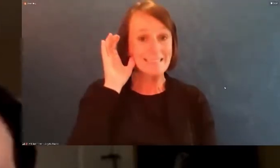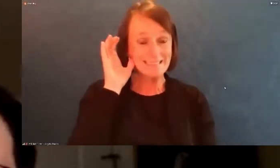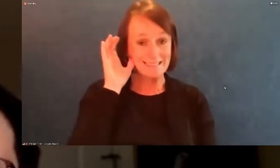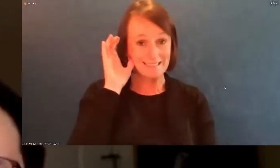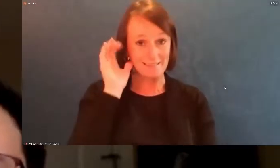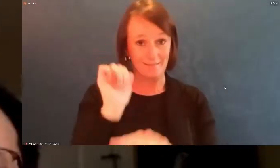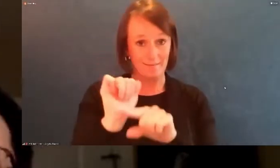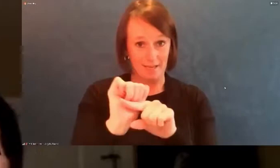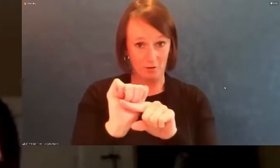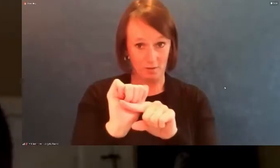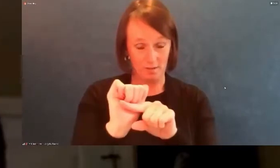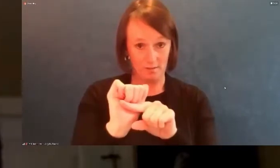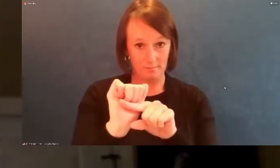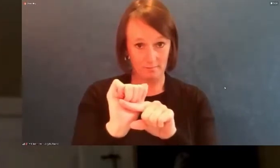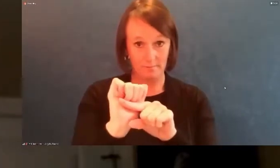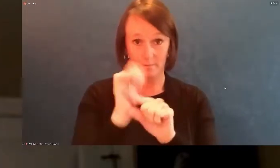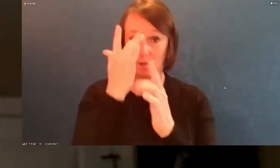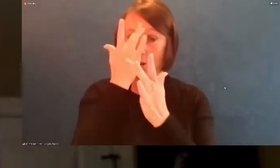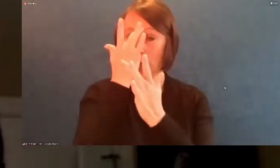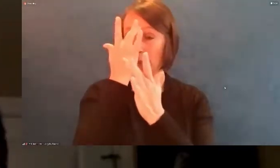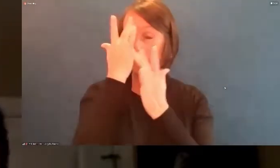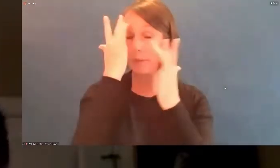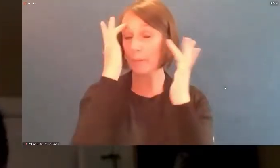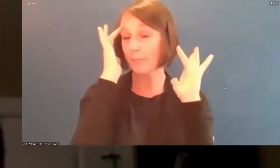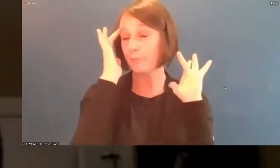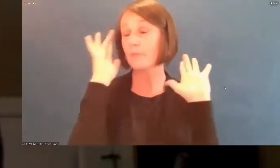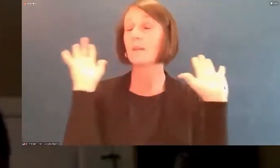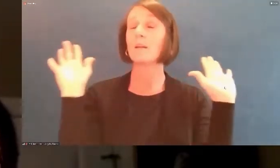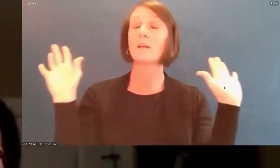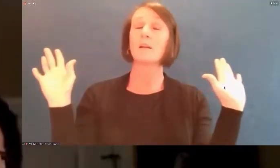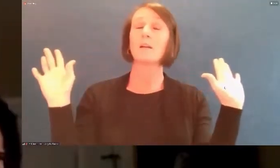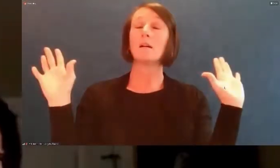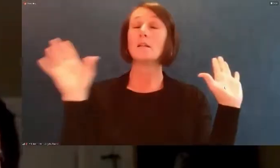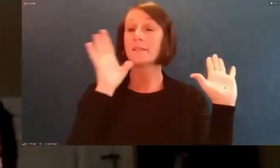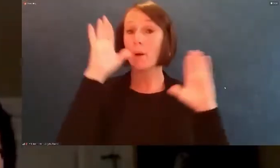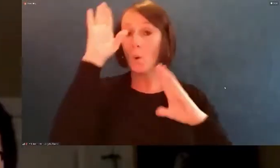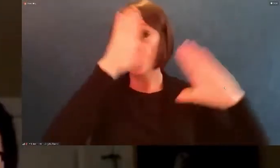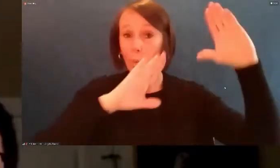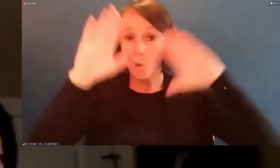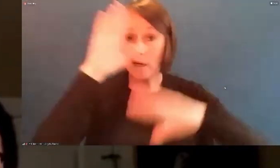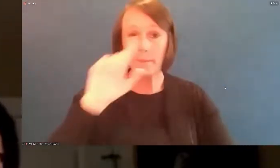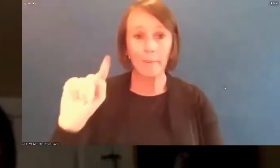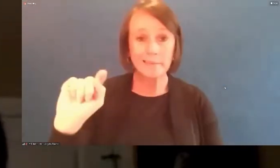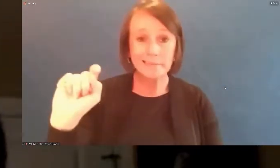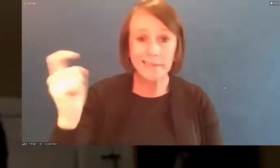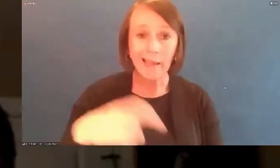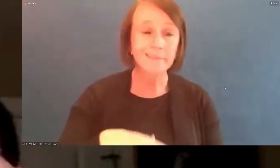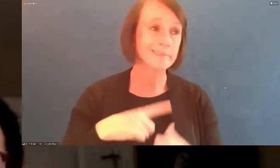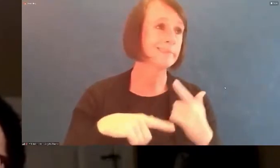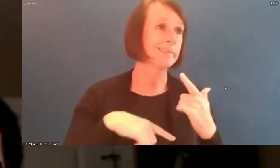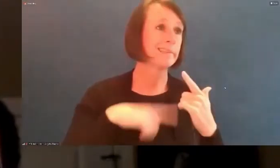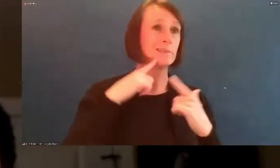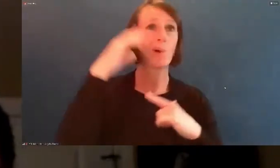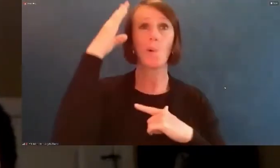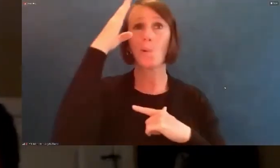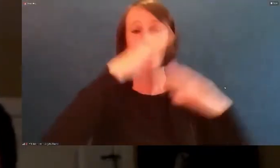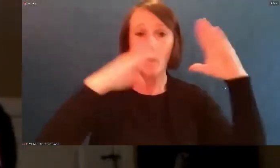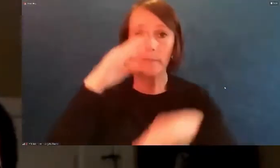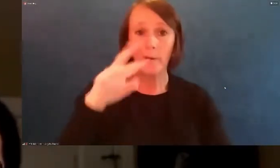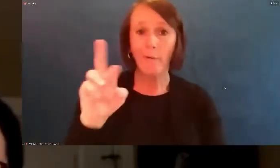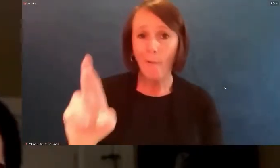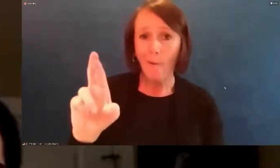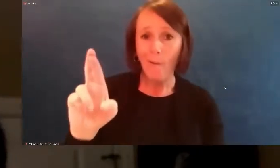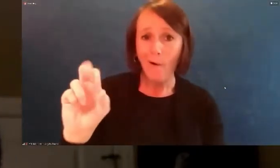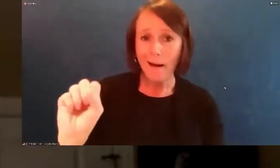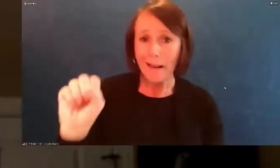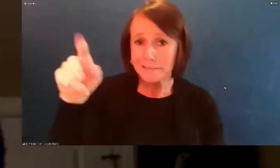honest. Clear your minds. Don't worry about your taxes. Don't worry about your RSPs. You're going to max them